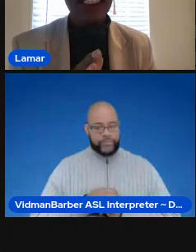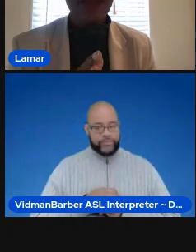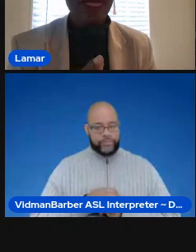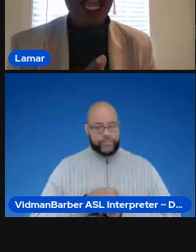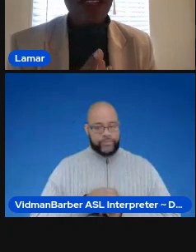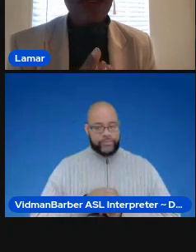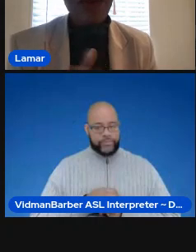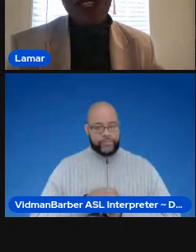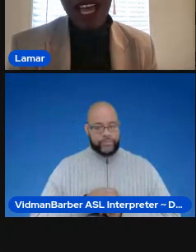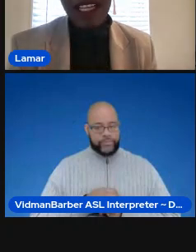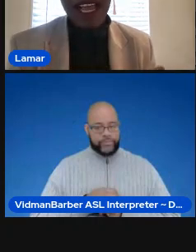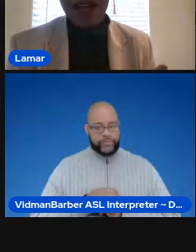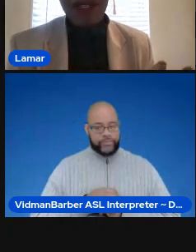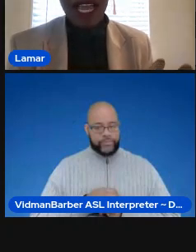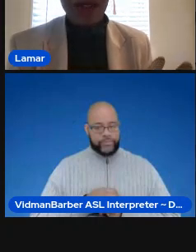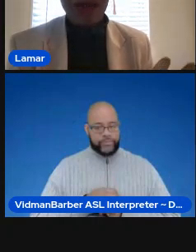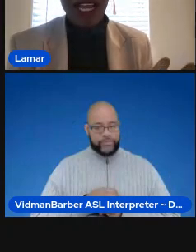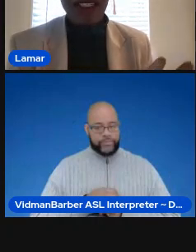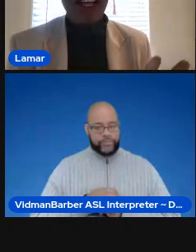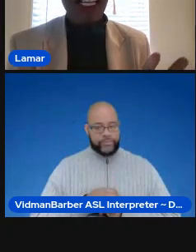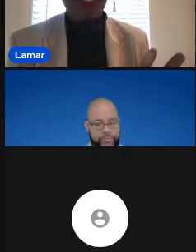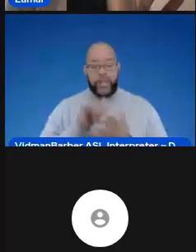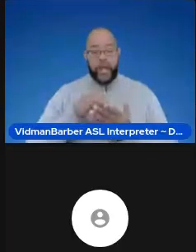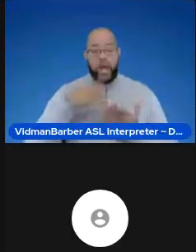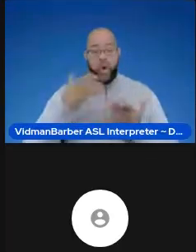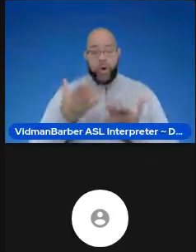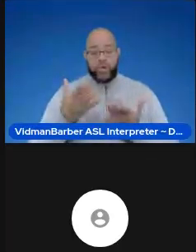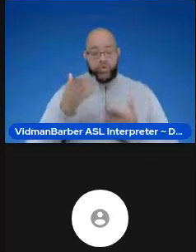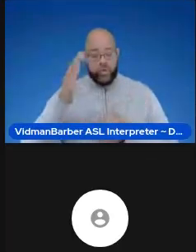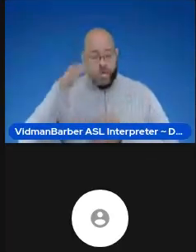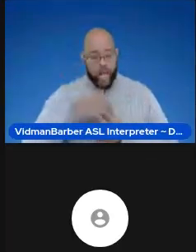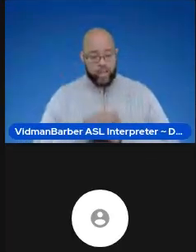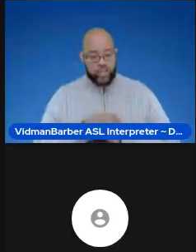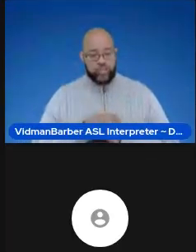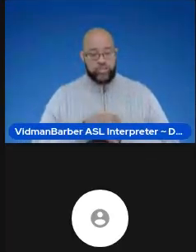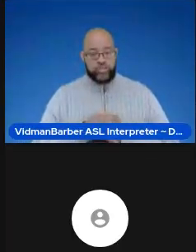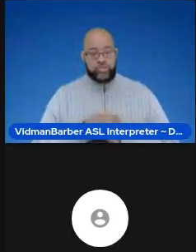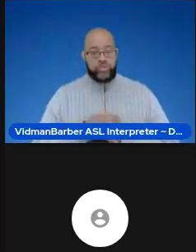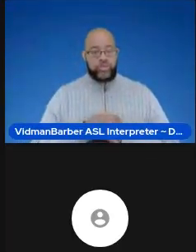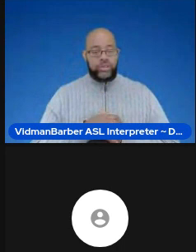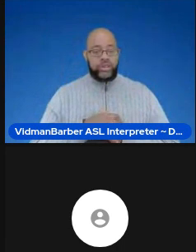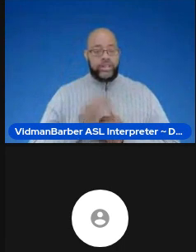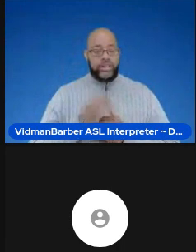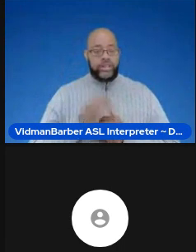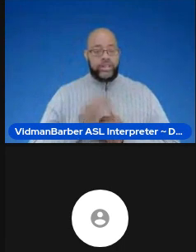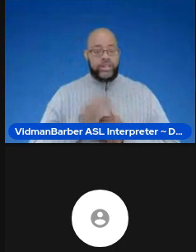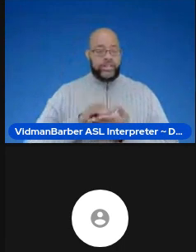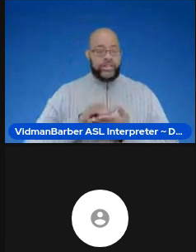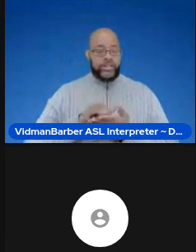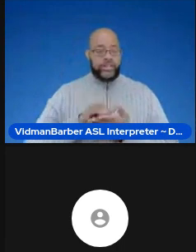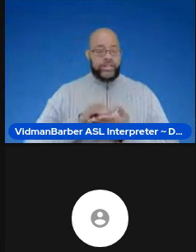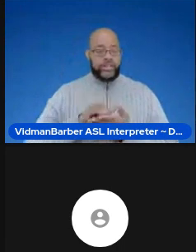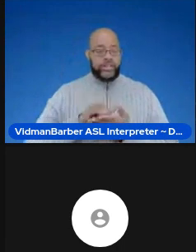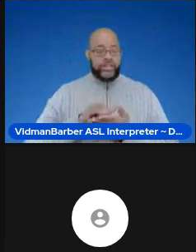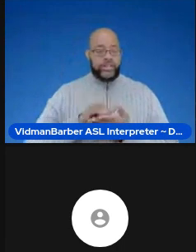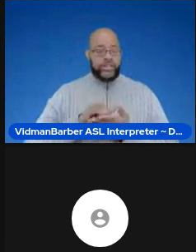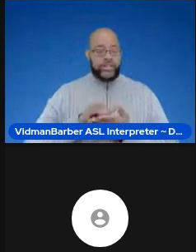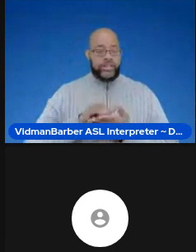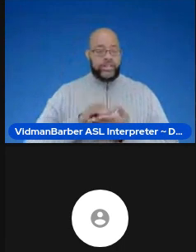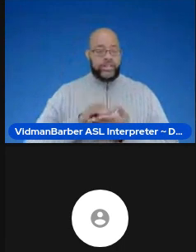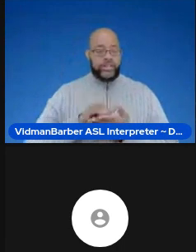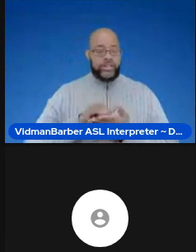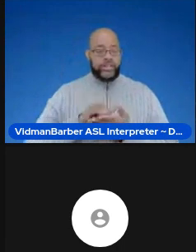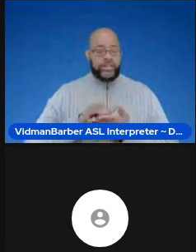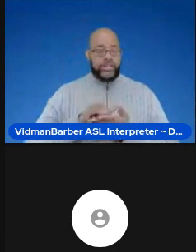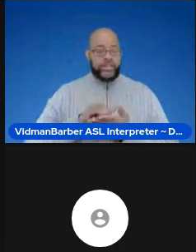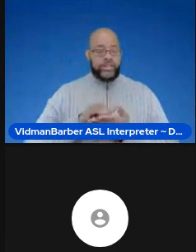I guess. So with that, I would like to acknowledge the Binghamton Biofilm Research Center, which is pretty much everyone